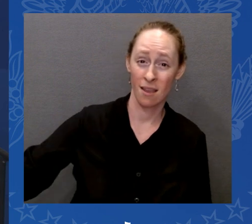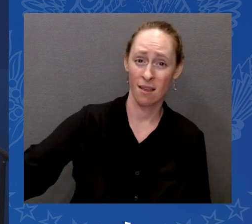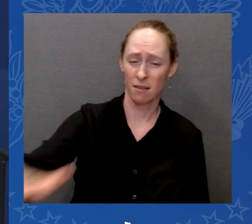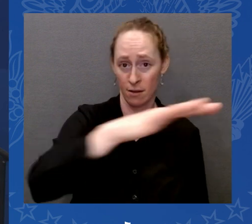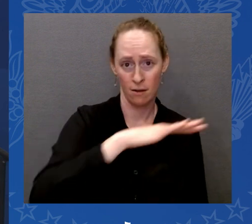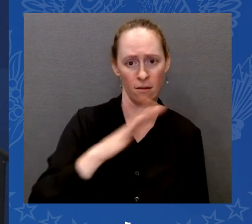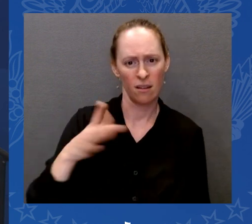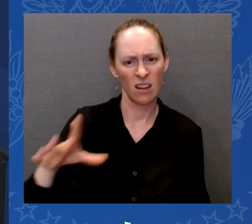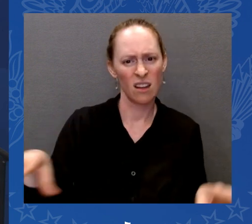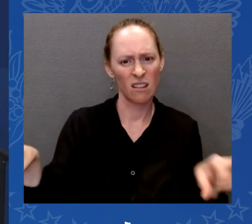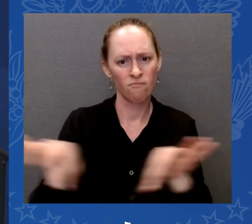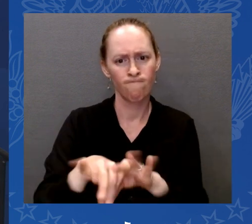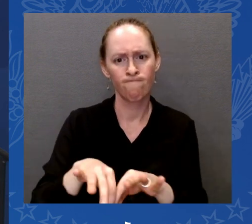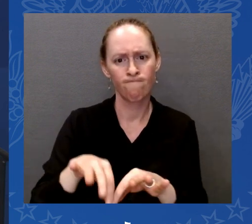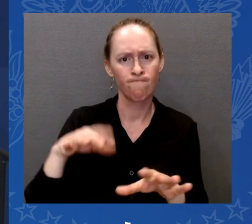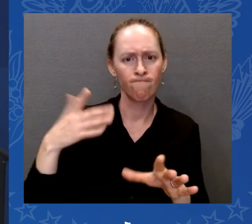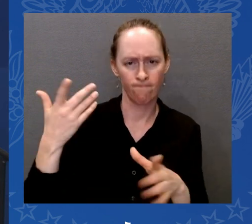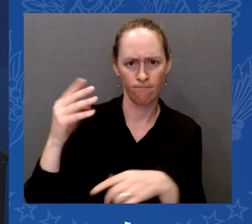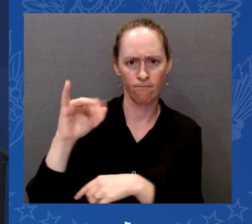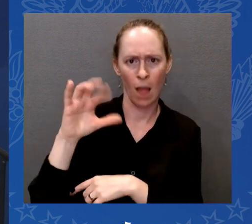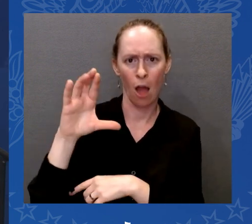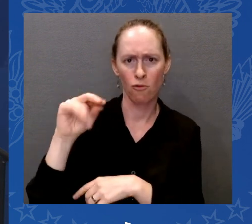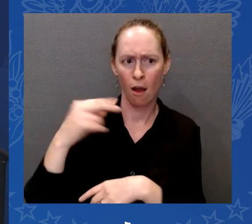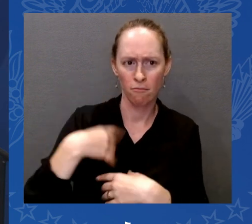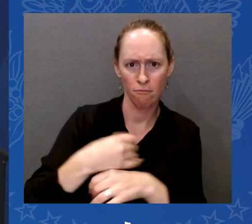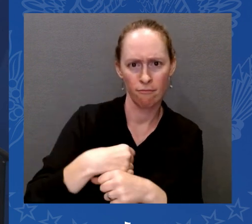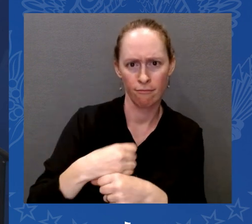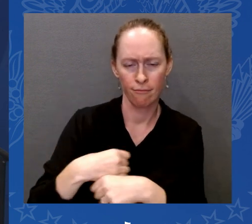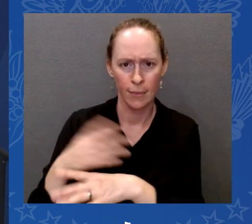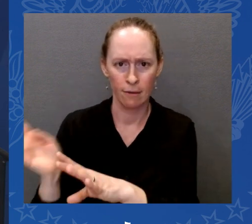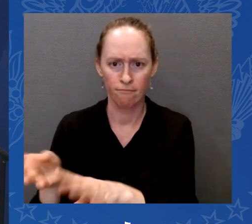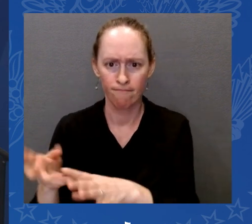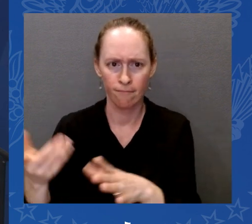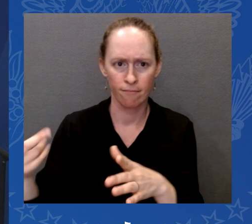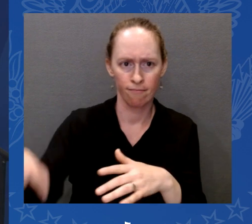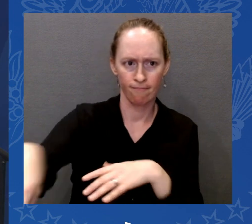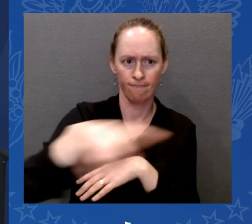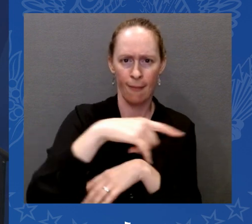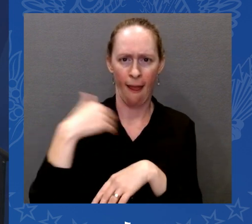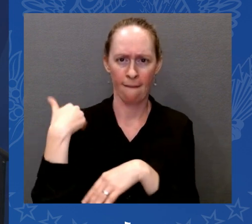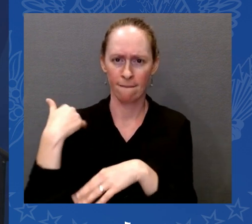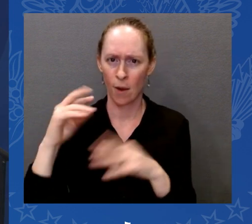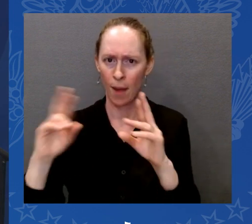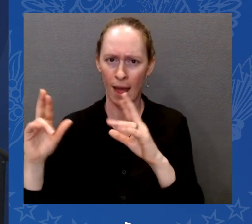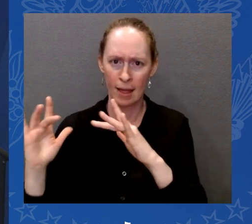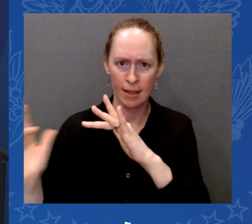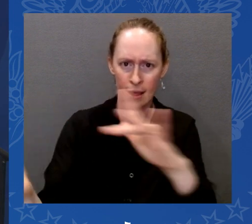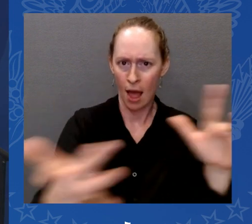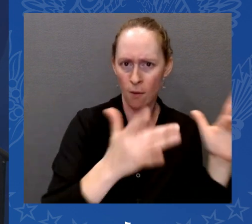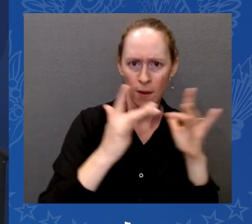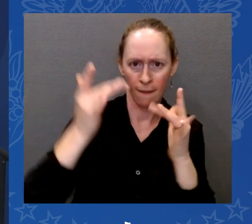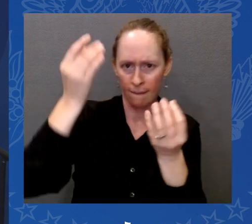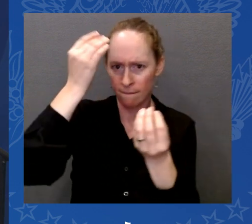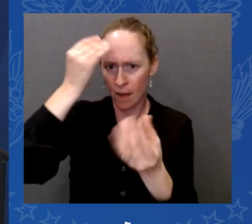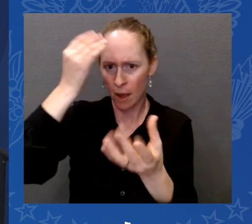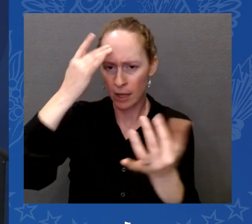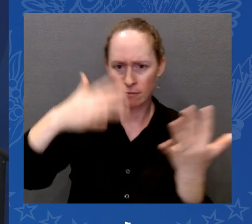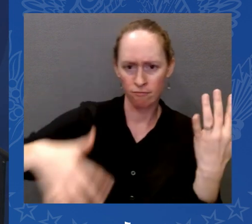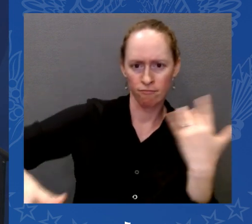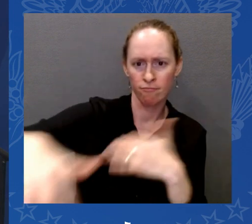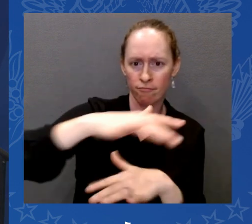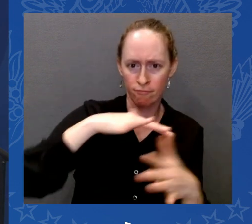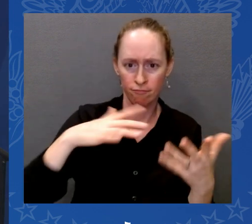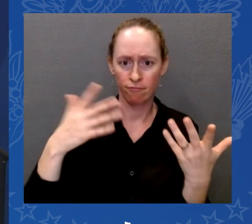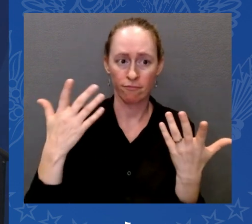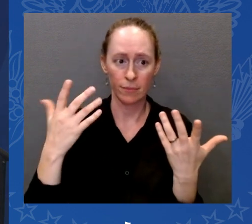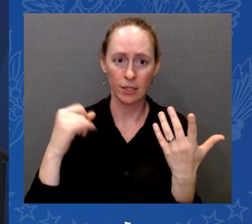creating leading-edge memory chips to be used in most demanding electronic applications worldwide, everywhere. Clay, New York,